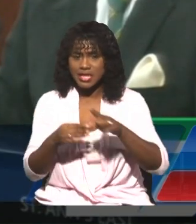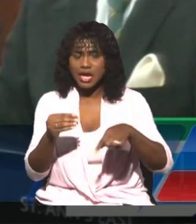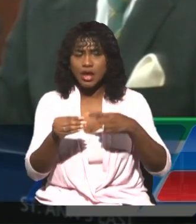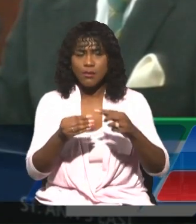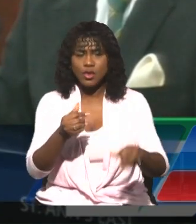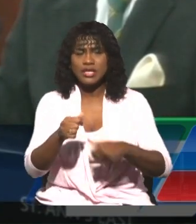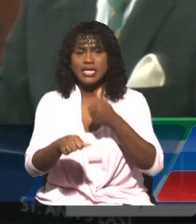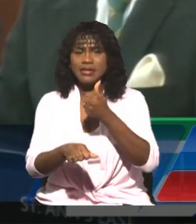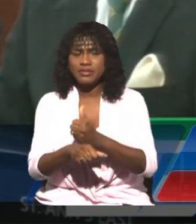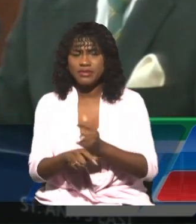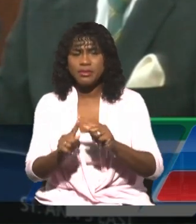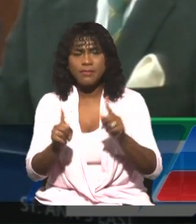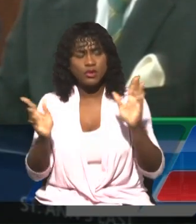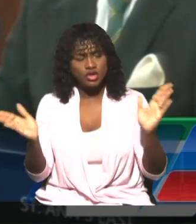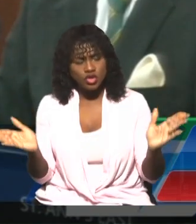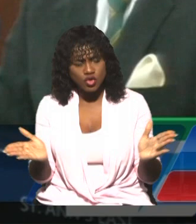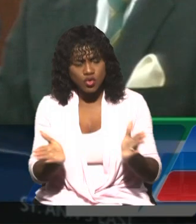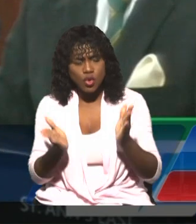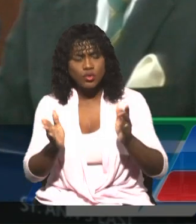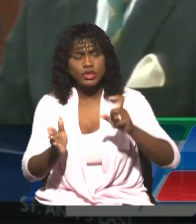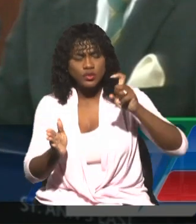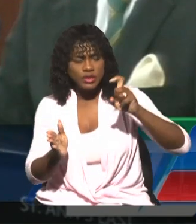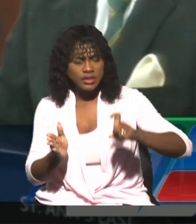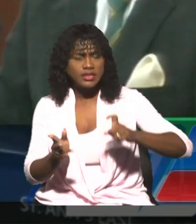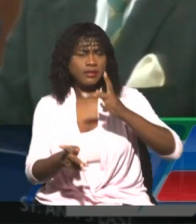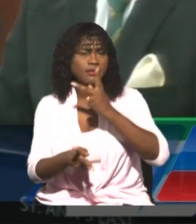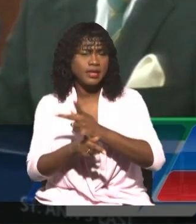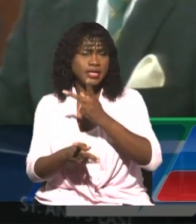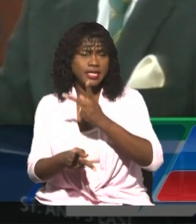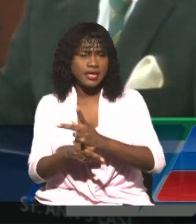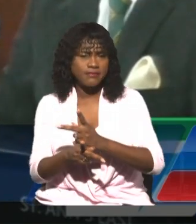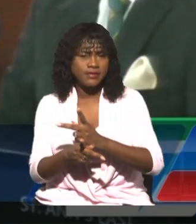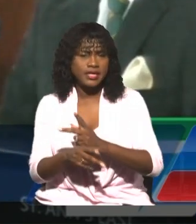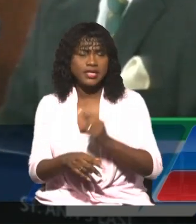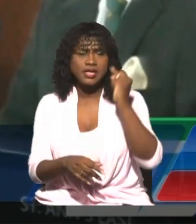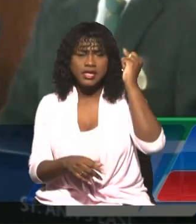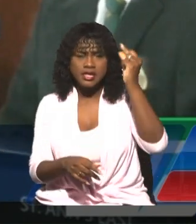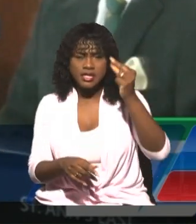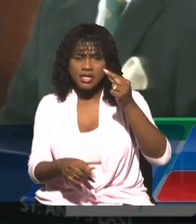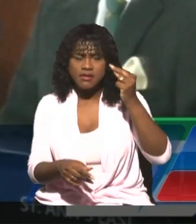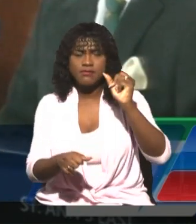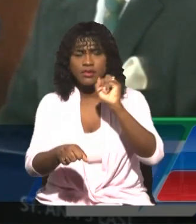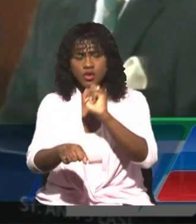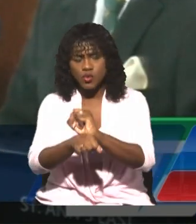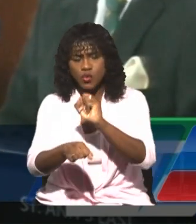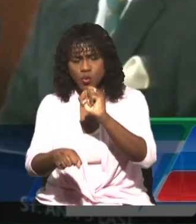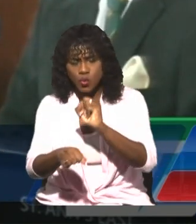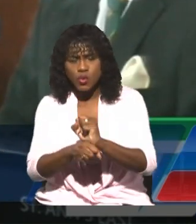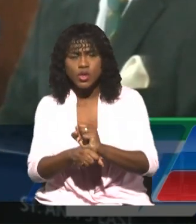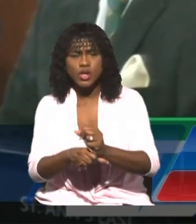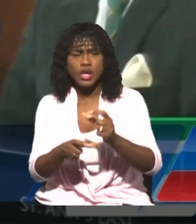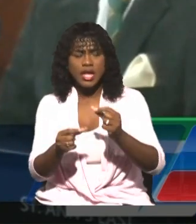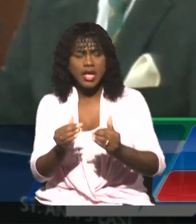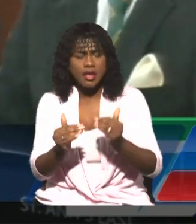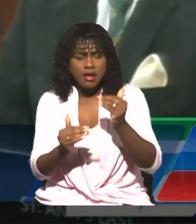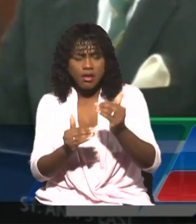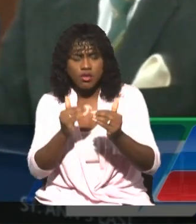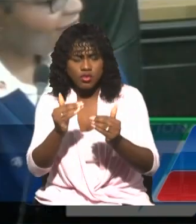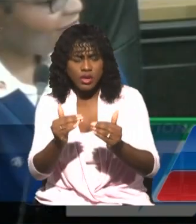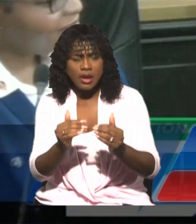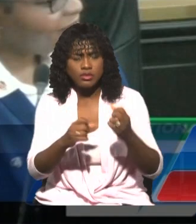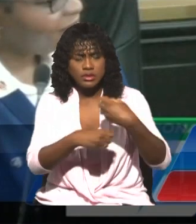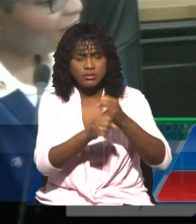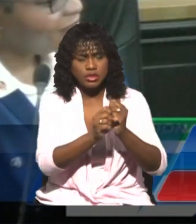implementation, but I urge us to proceed with caution. The government has been working and taking the necessary steps towards